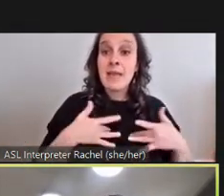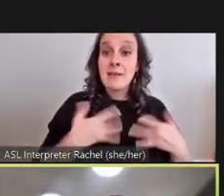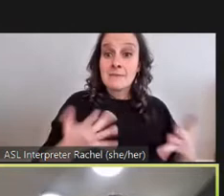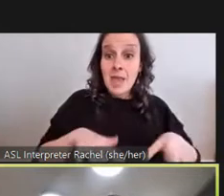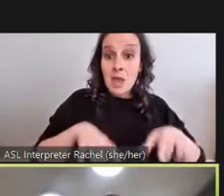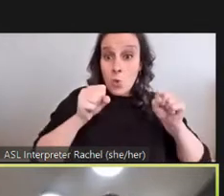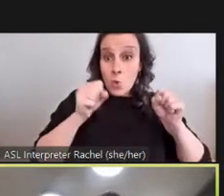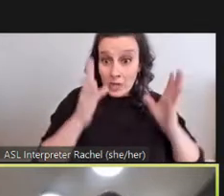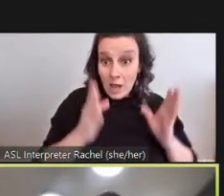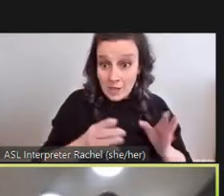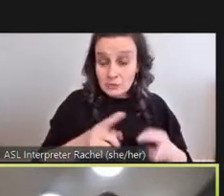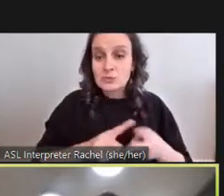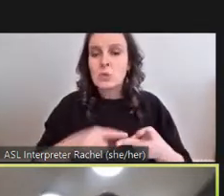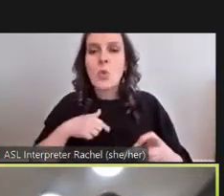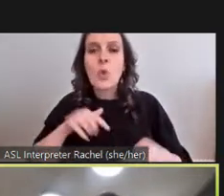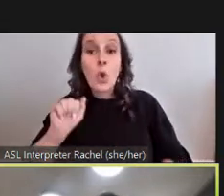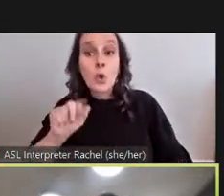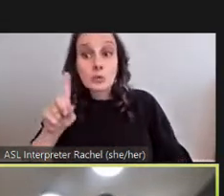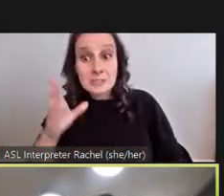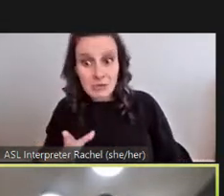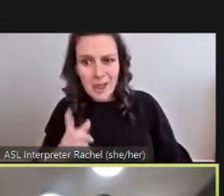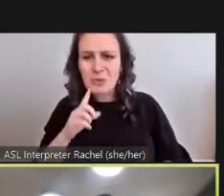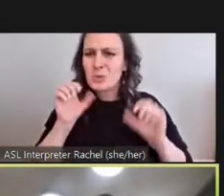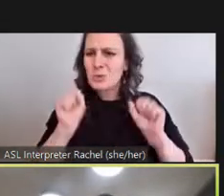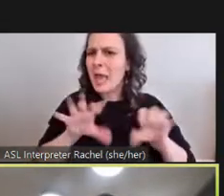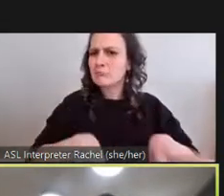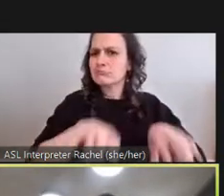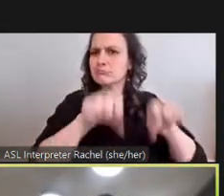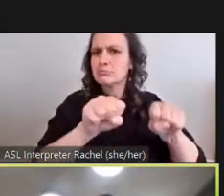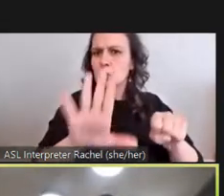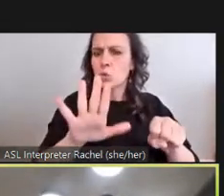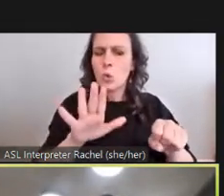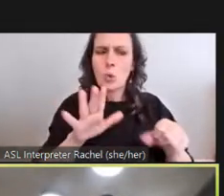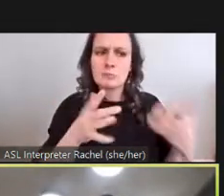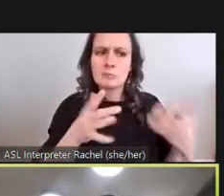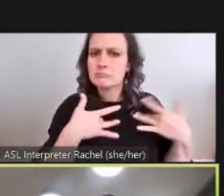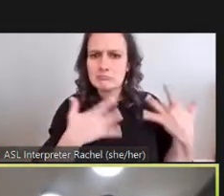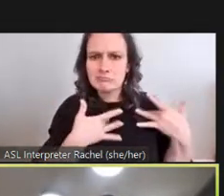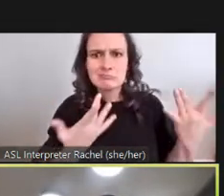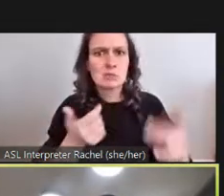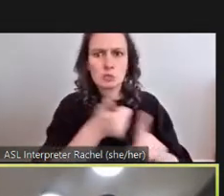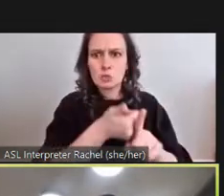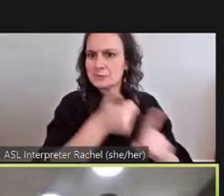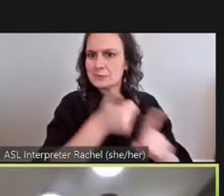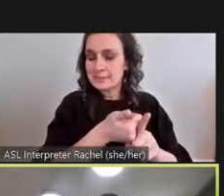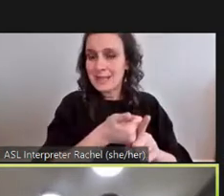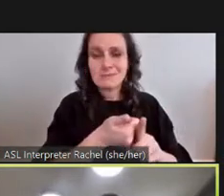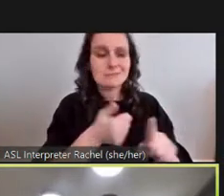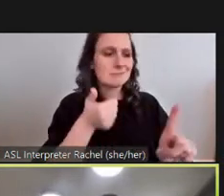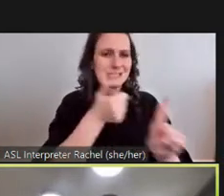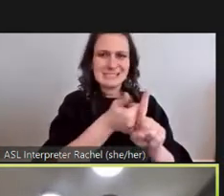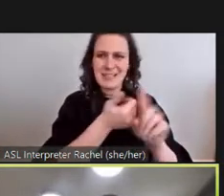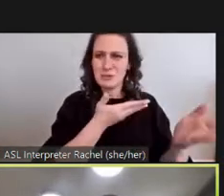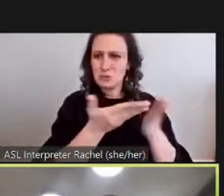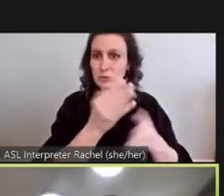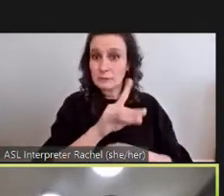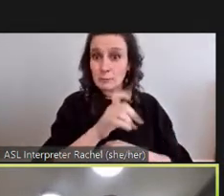or audio describer, you can easily book your packages yourself. It's all in the self-service mode. So,